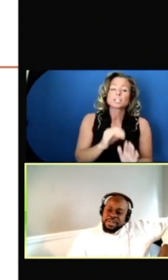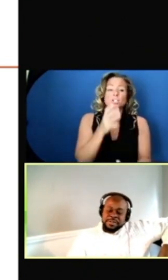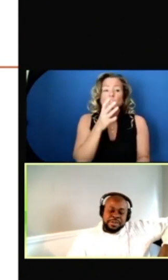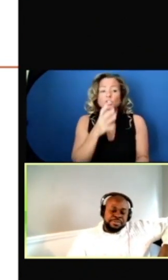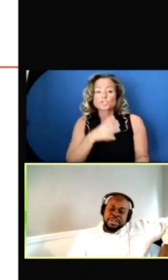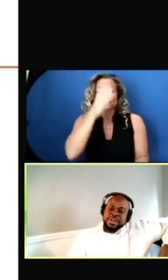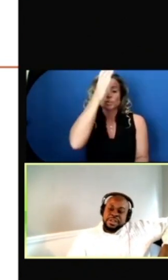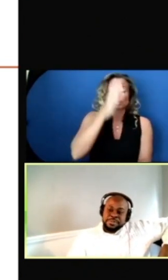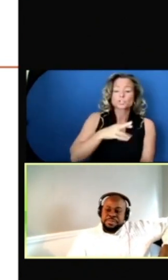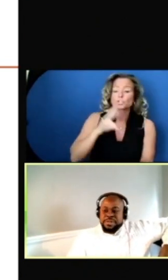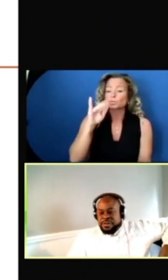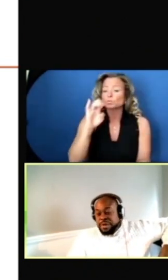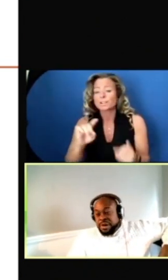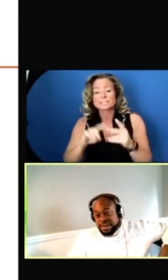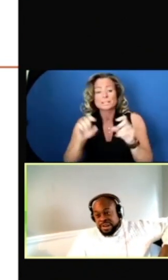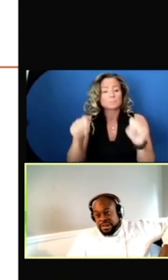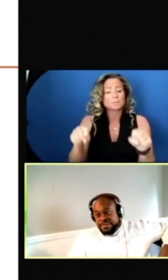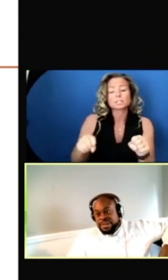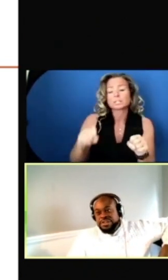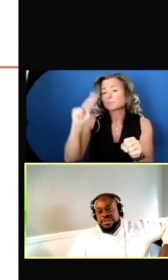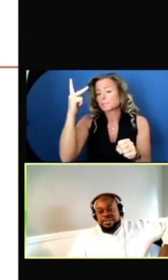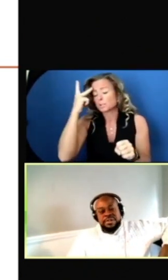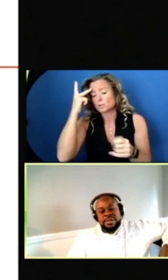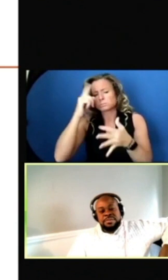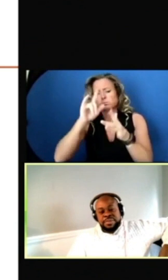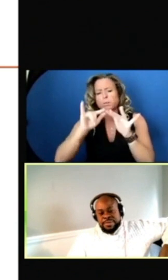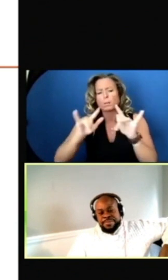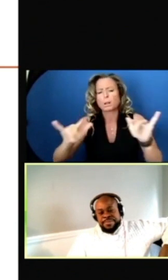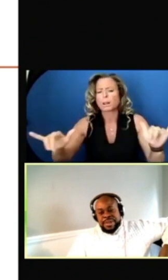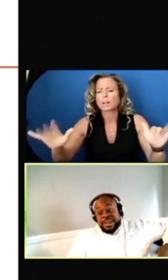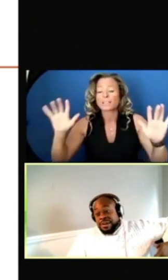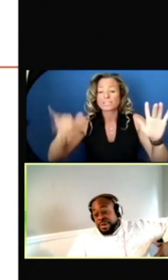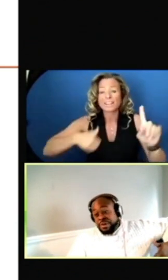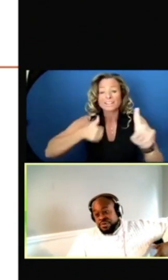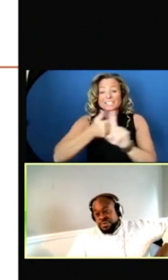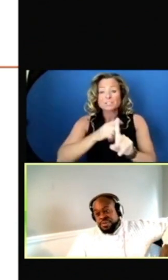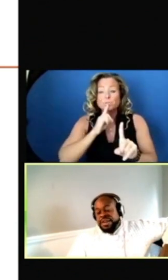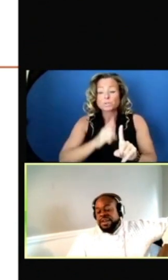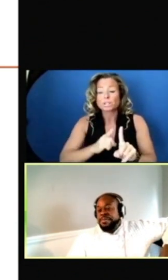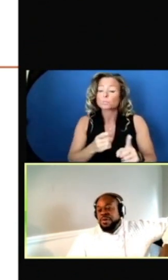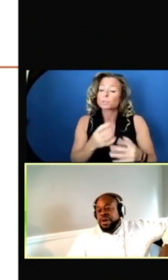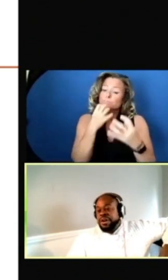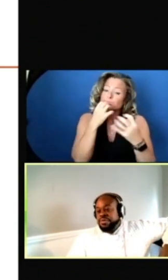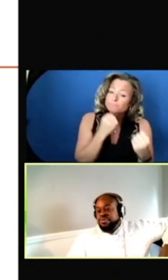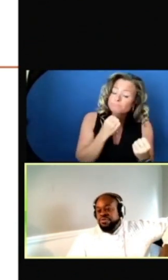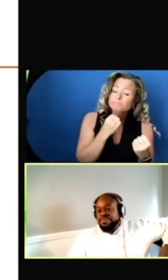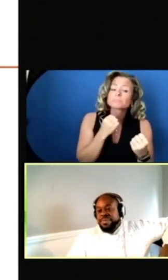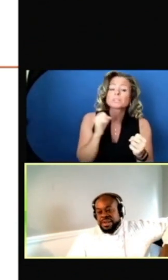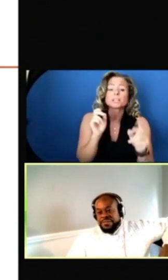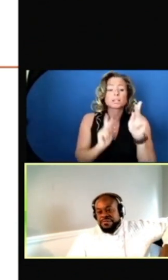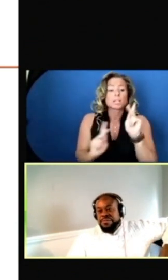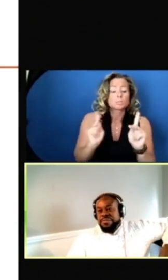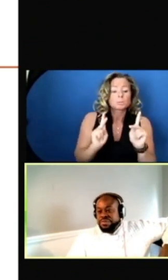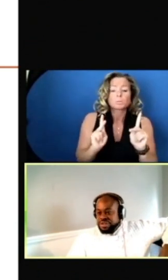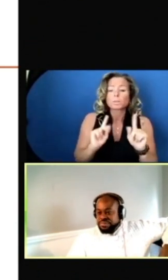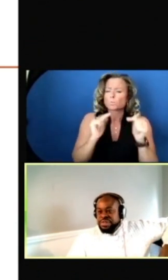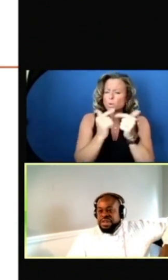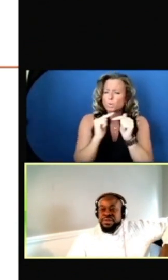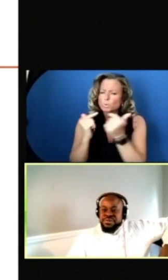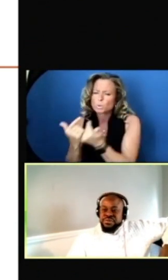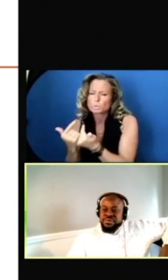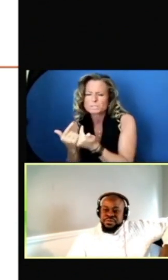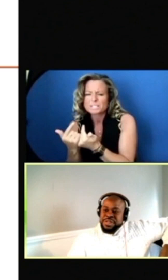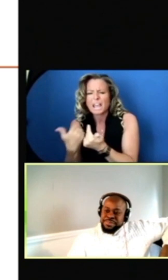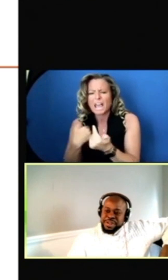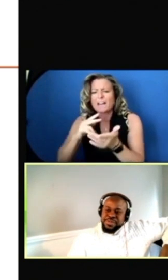be ethnicity, it can be ability, it can be political party identification. But I care about groups and I care about why groups draw meaning from membership